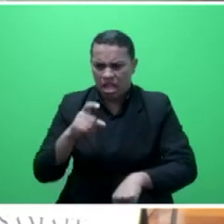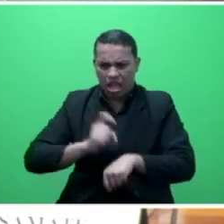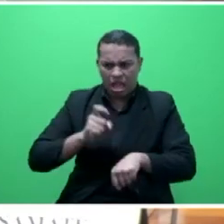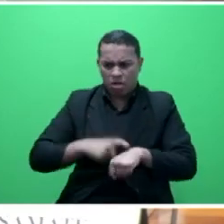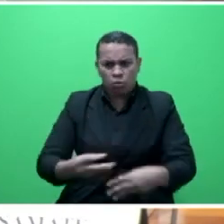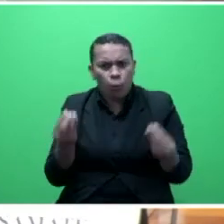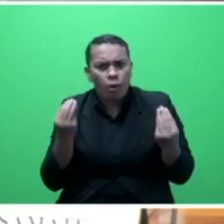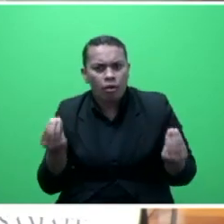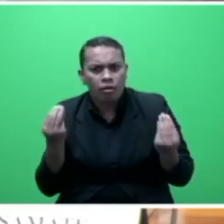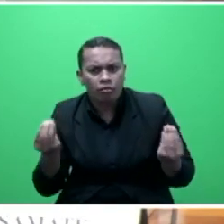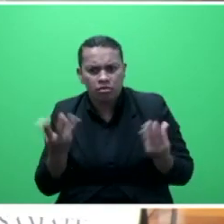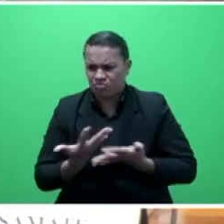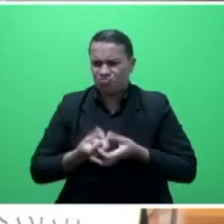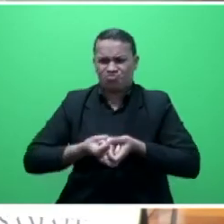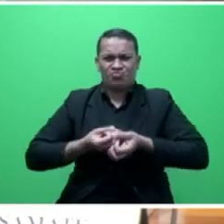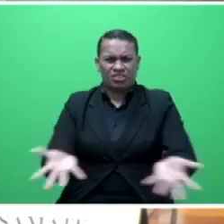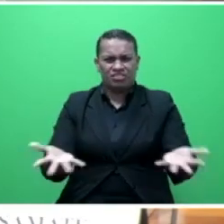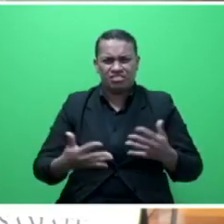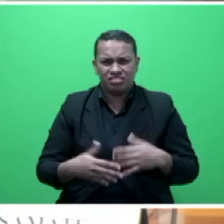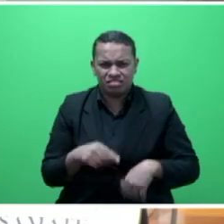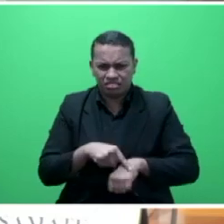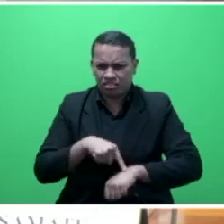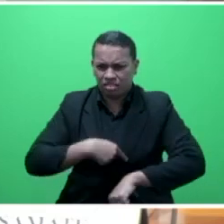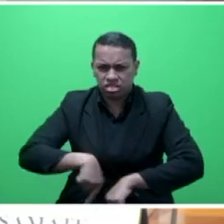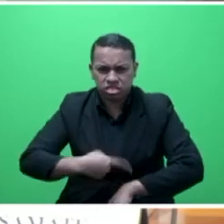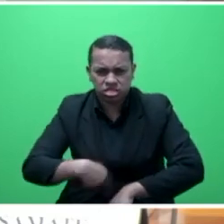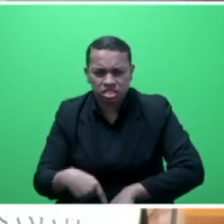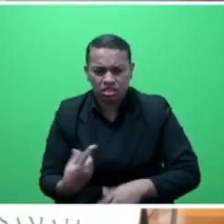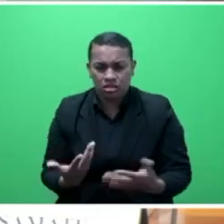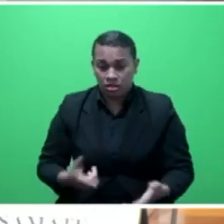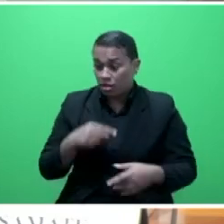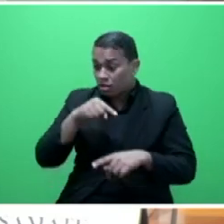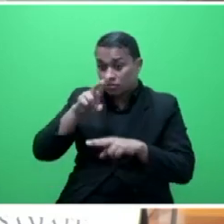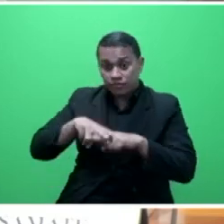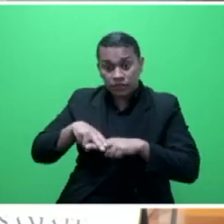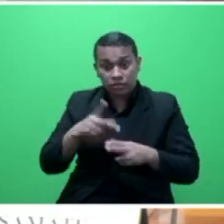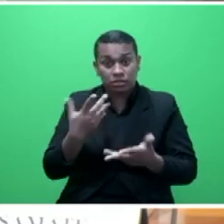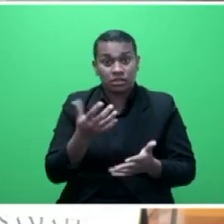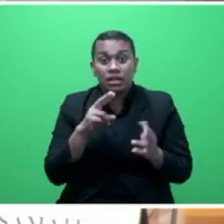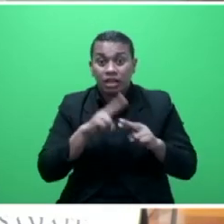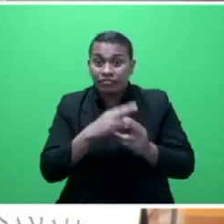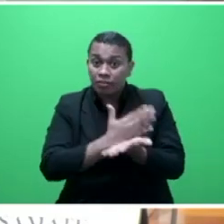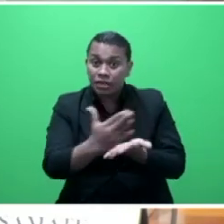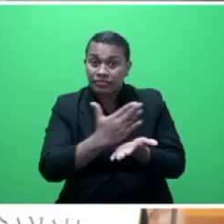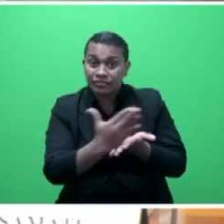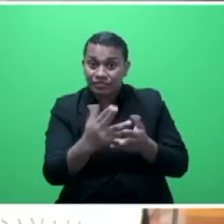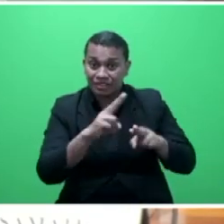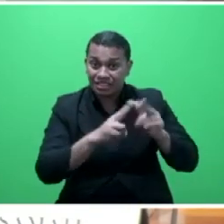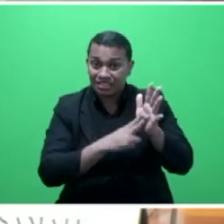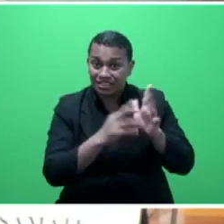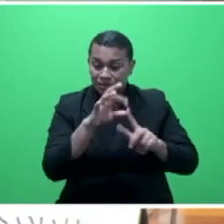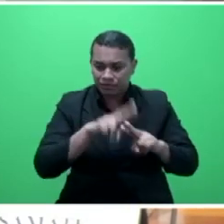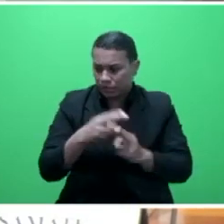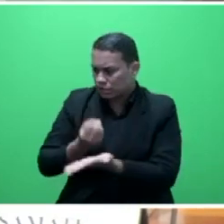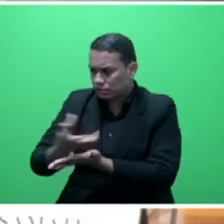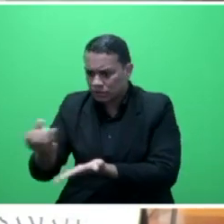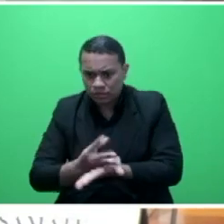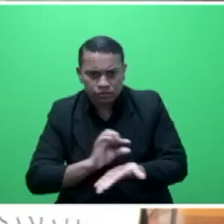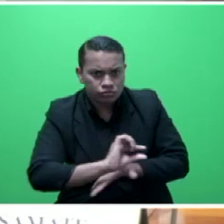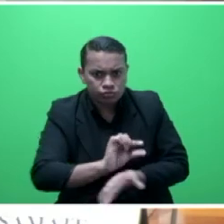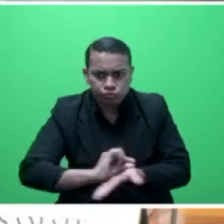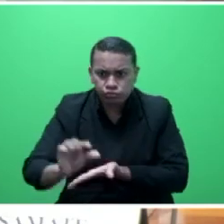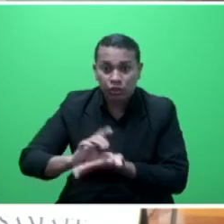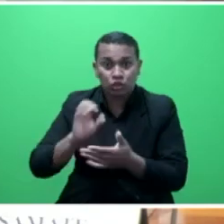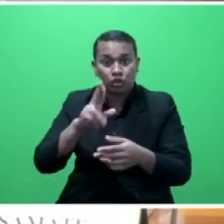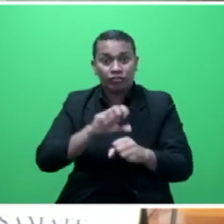need precisely the opposite of that. We chose the Fijian National Provident Fund as the distribution mechanism for our COVID-19